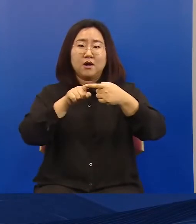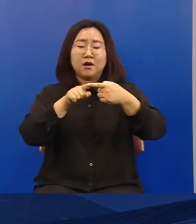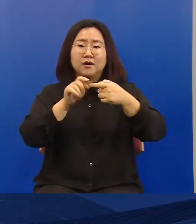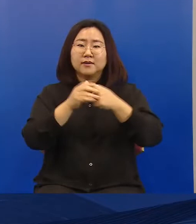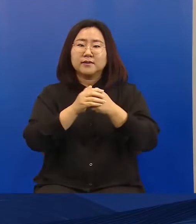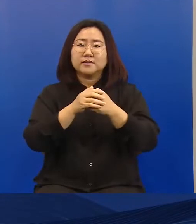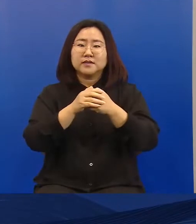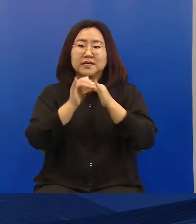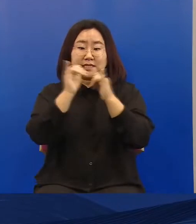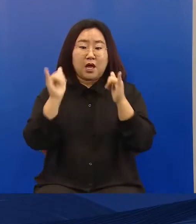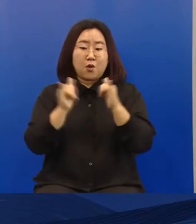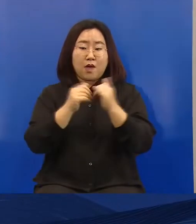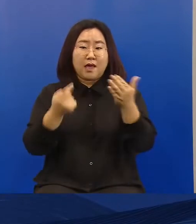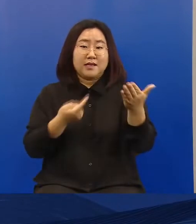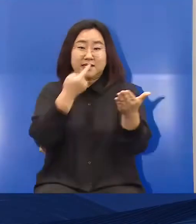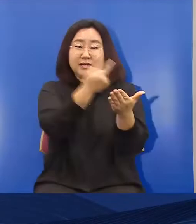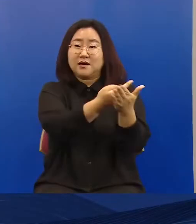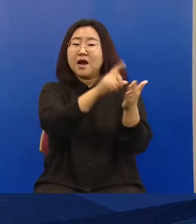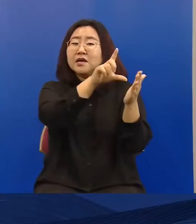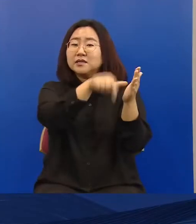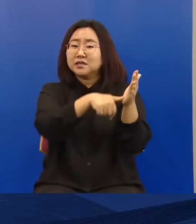So in that